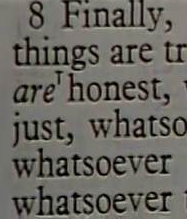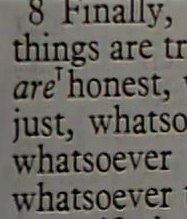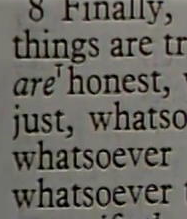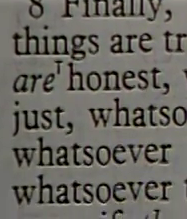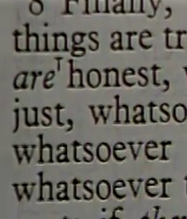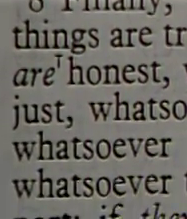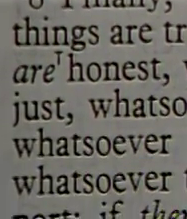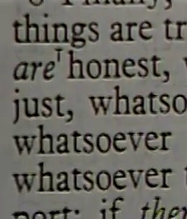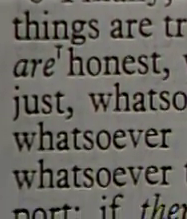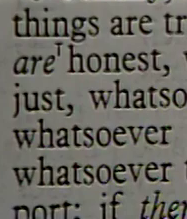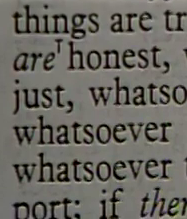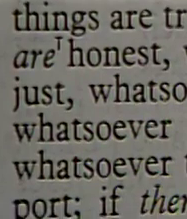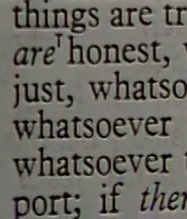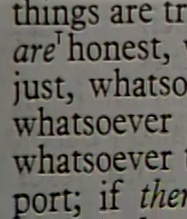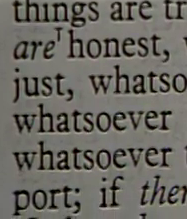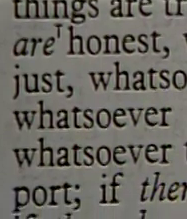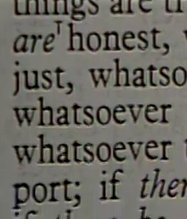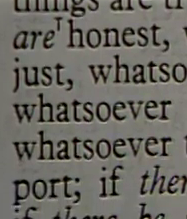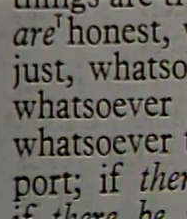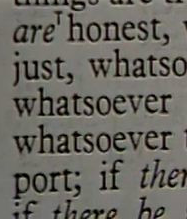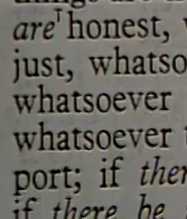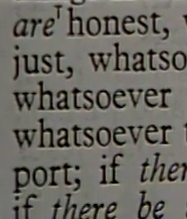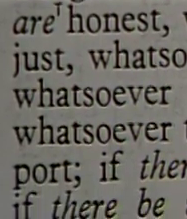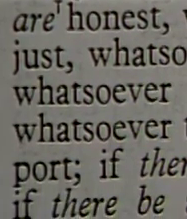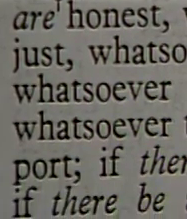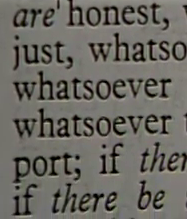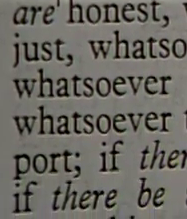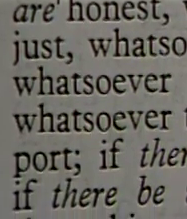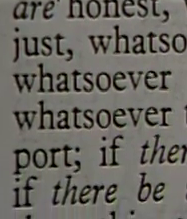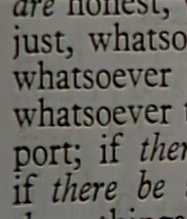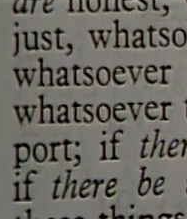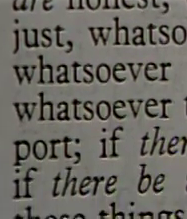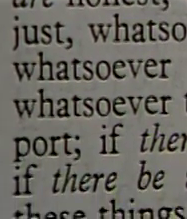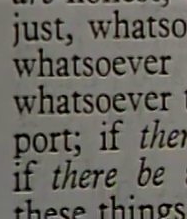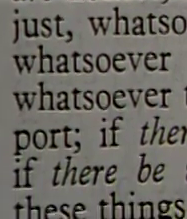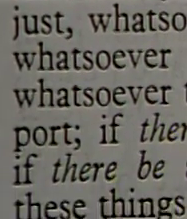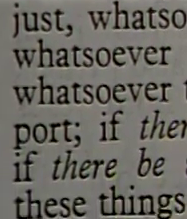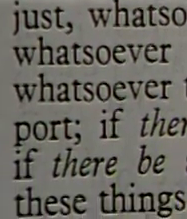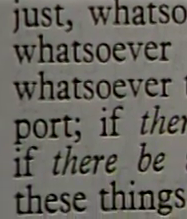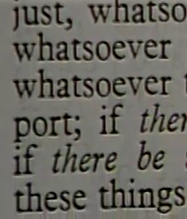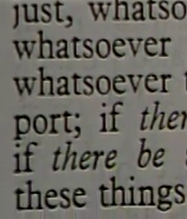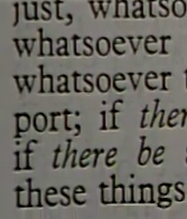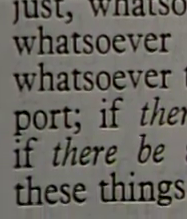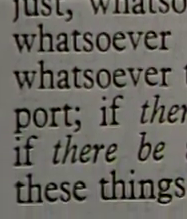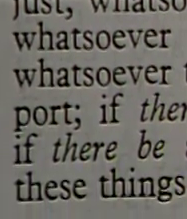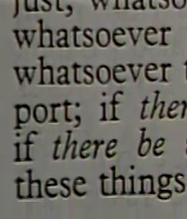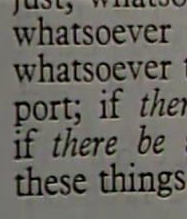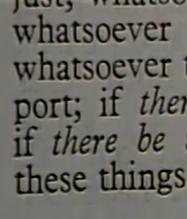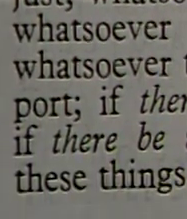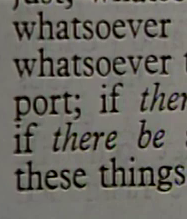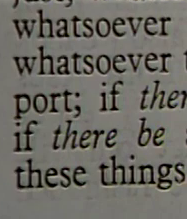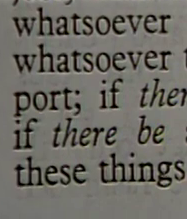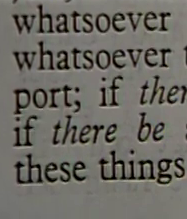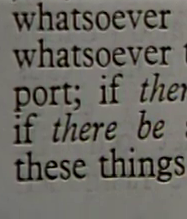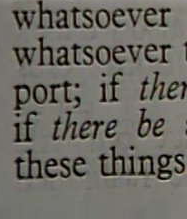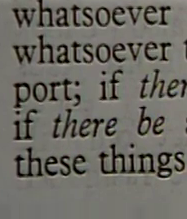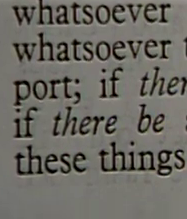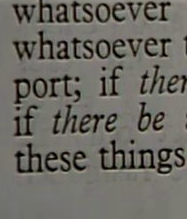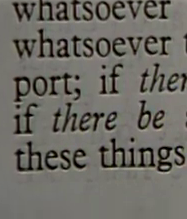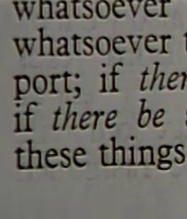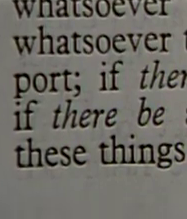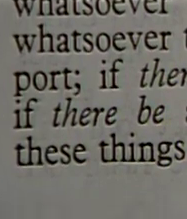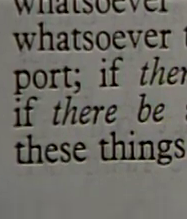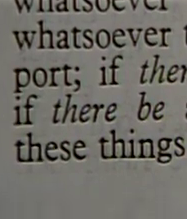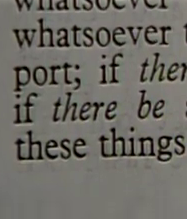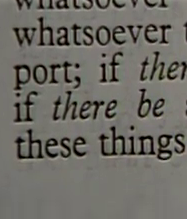shall keep your hearts and minds through Christ Jesus. Finally, brethren, whatsoever things are true, whatsoever things are